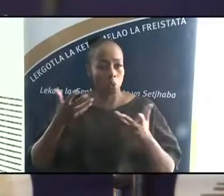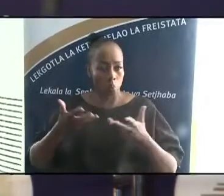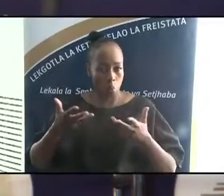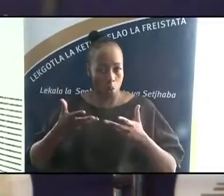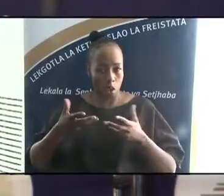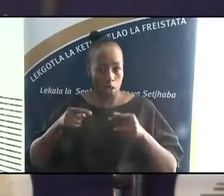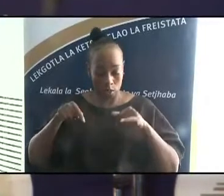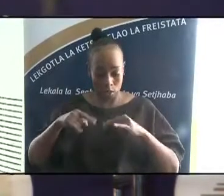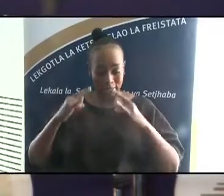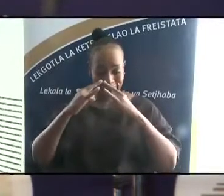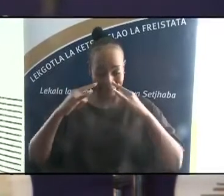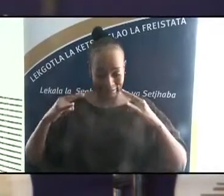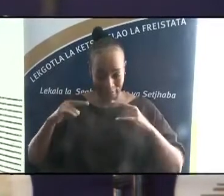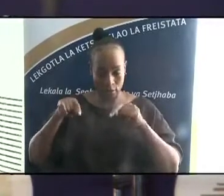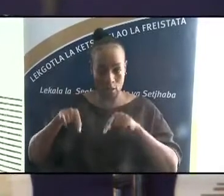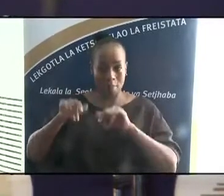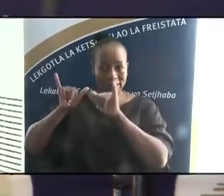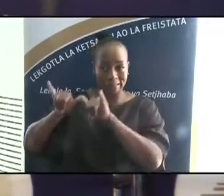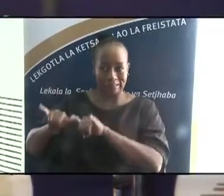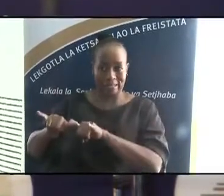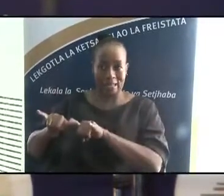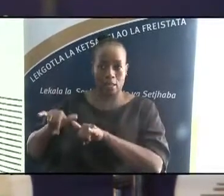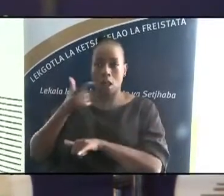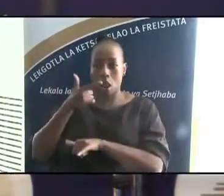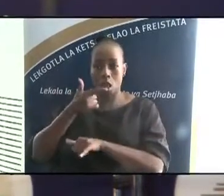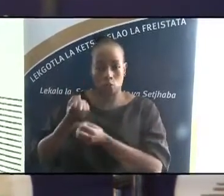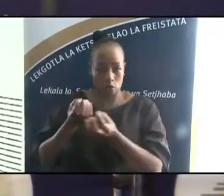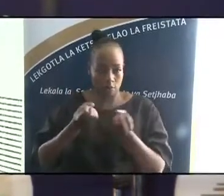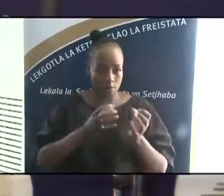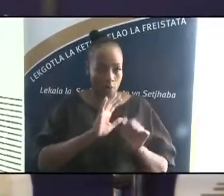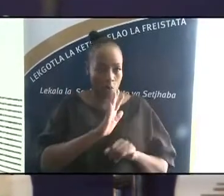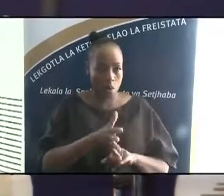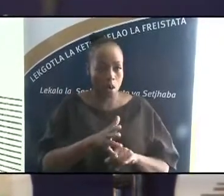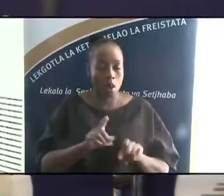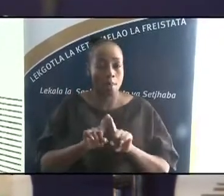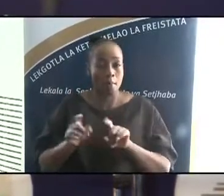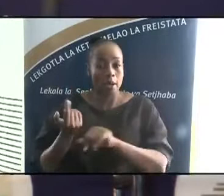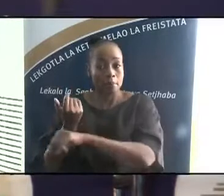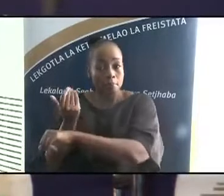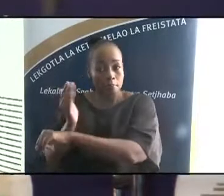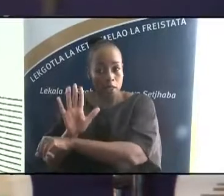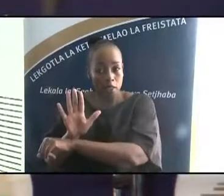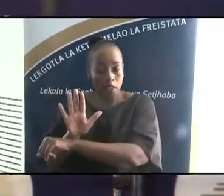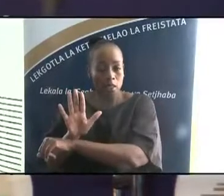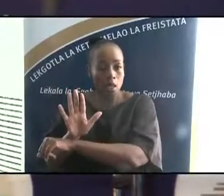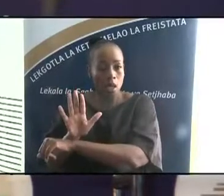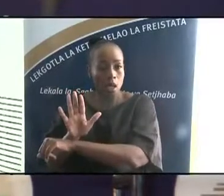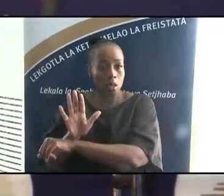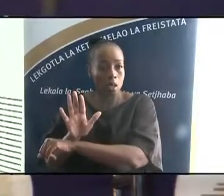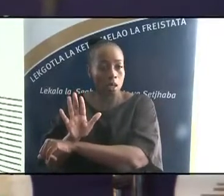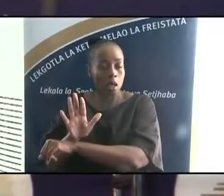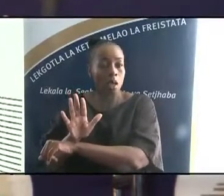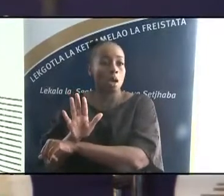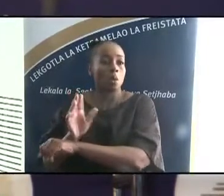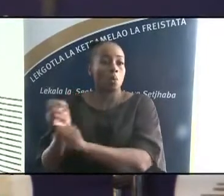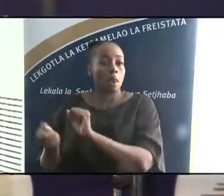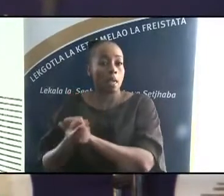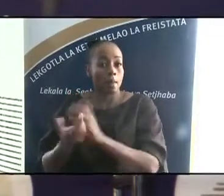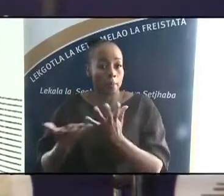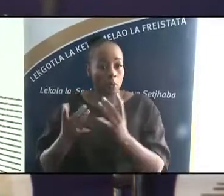in this marquee tent. That a media briefing will be held inside this marquee